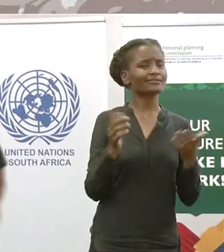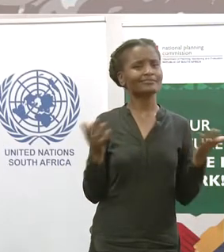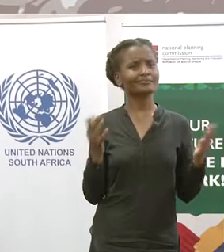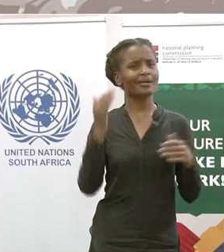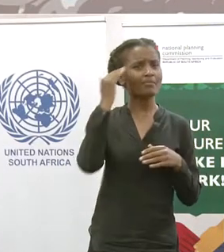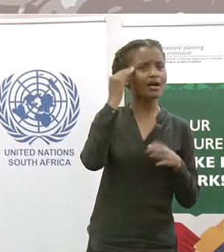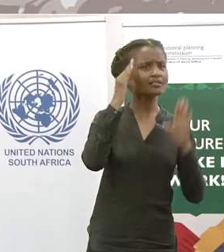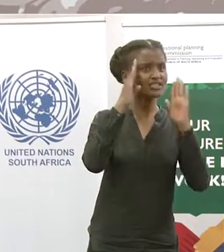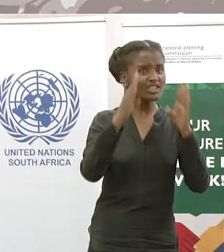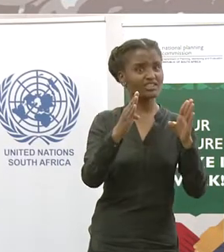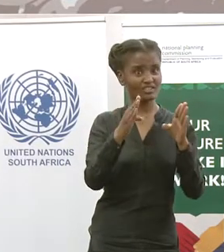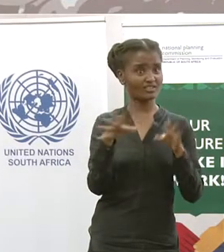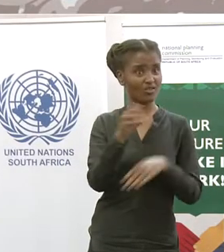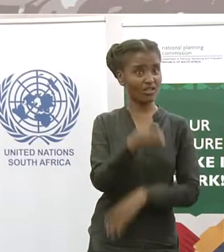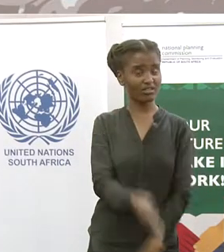our minds.